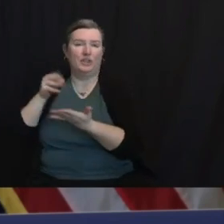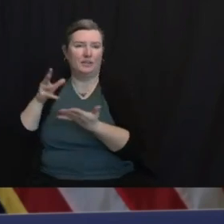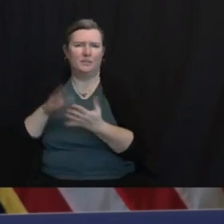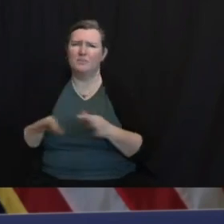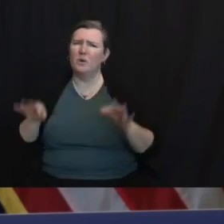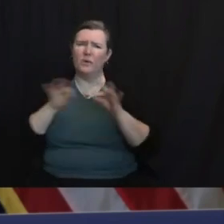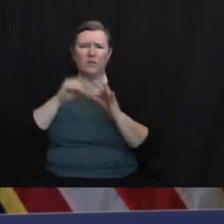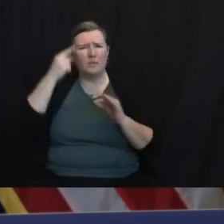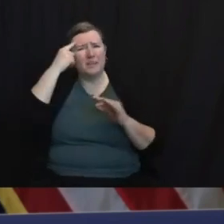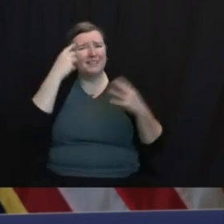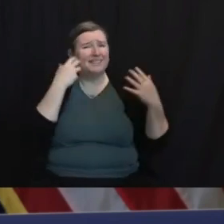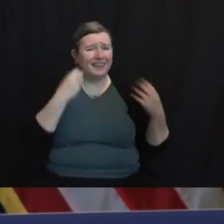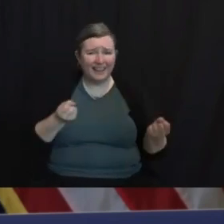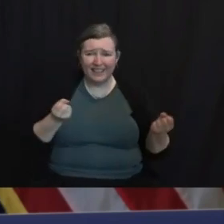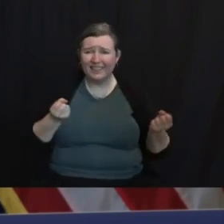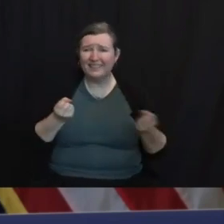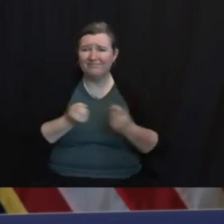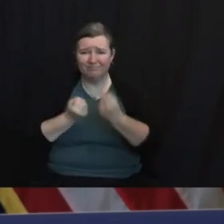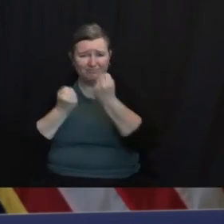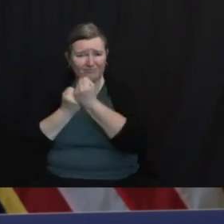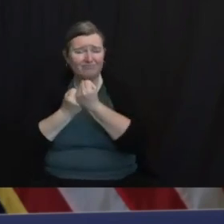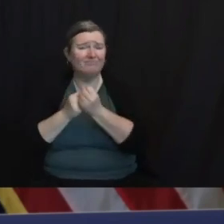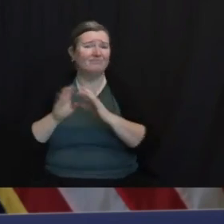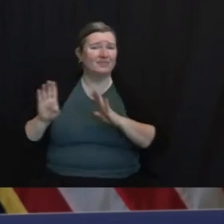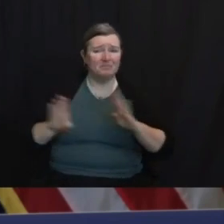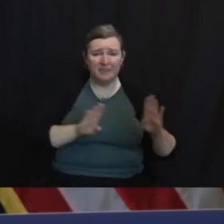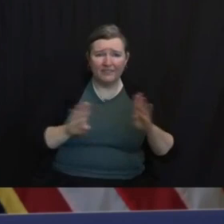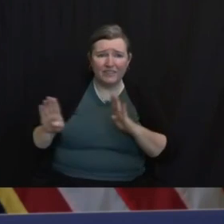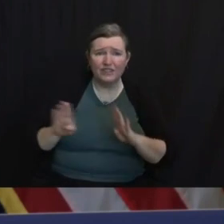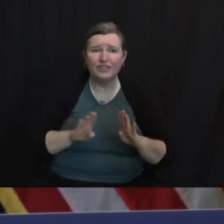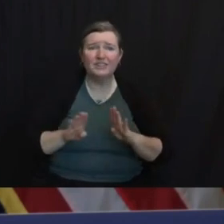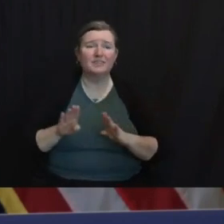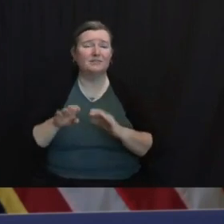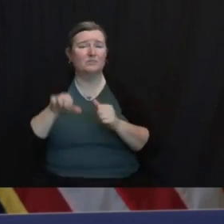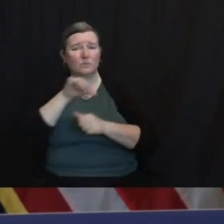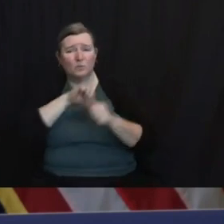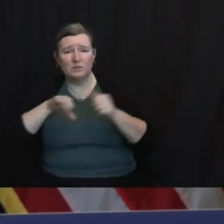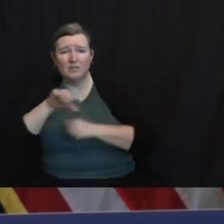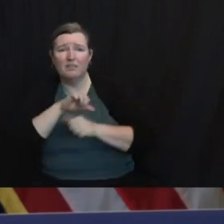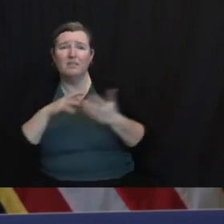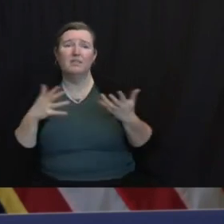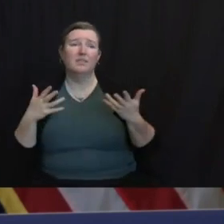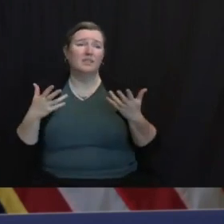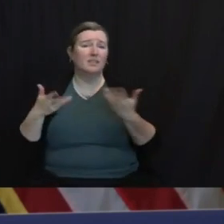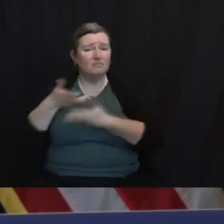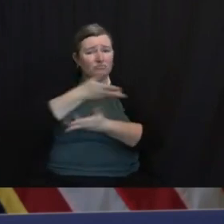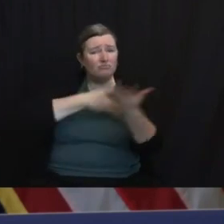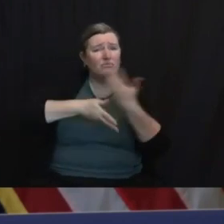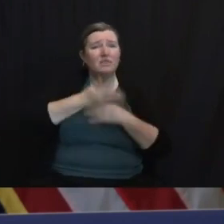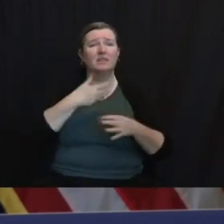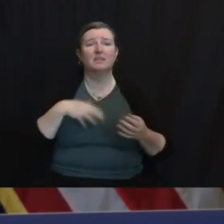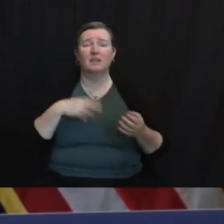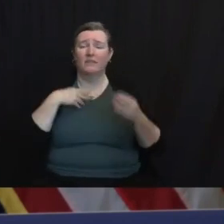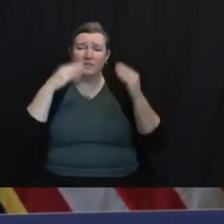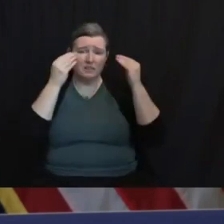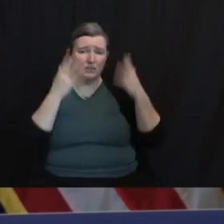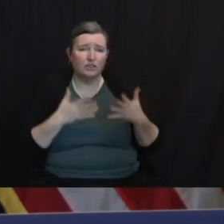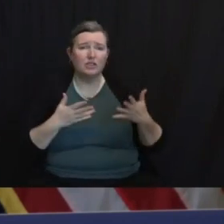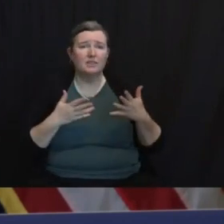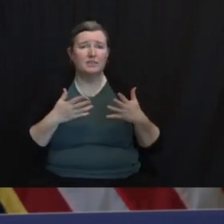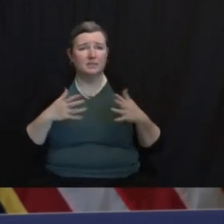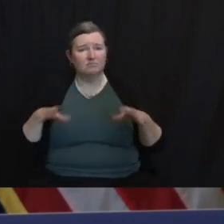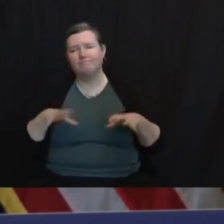and emotional and behavioral supports for our students. Our educators have done awe-inspiring